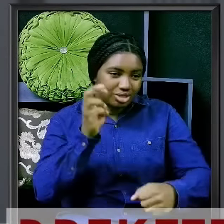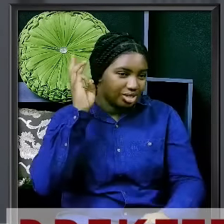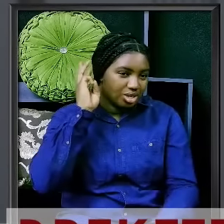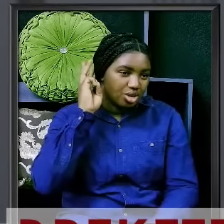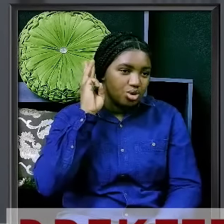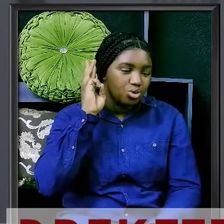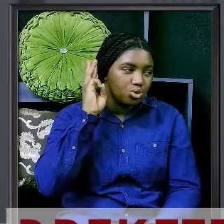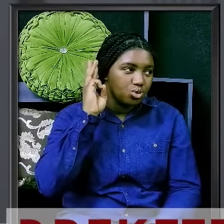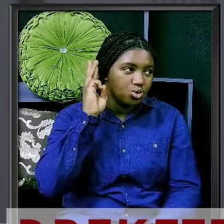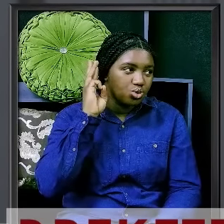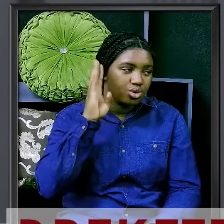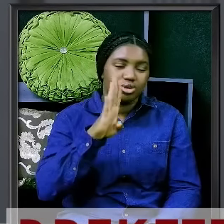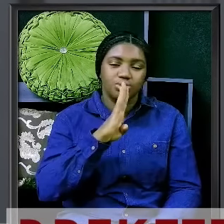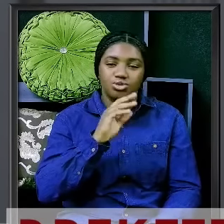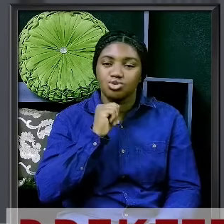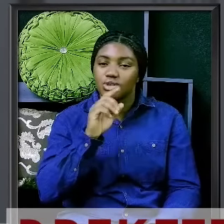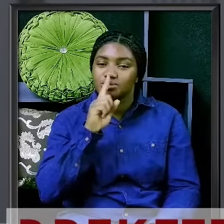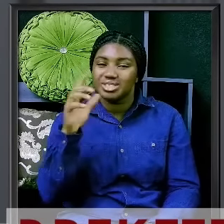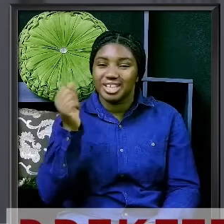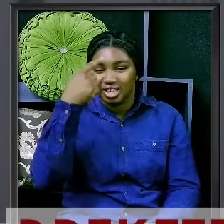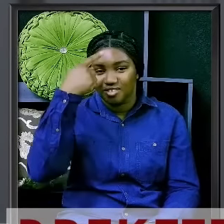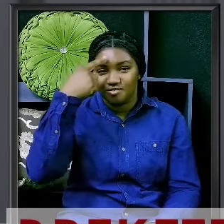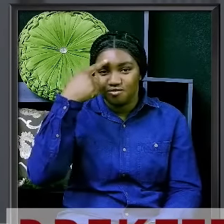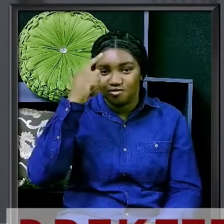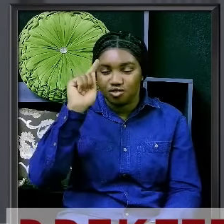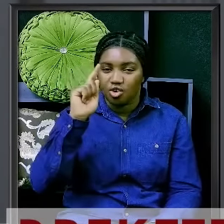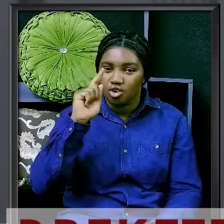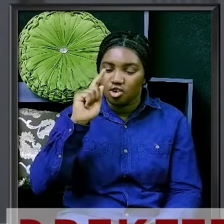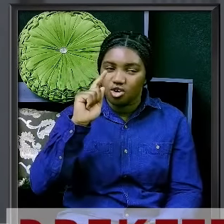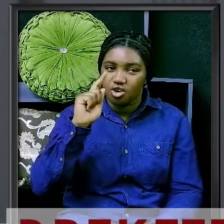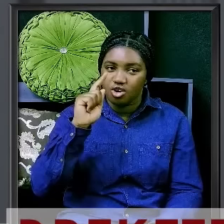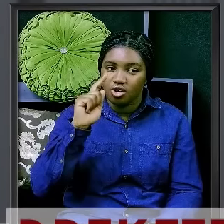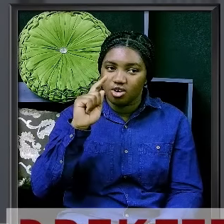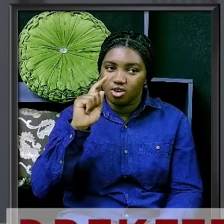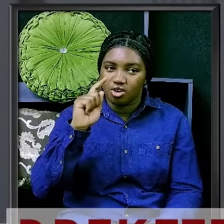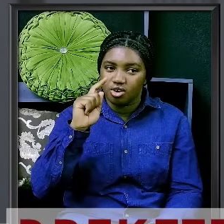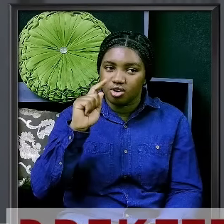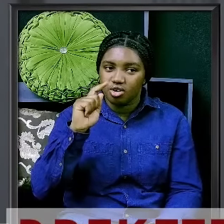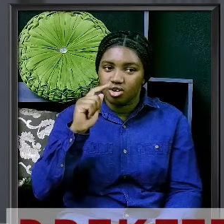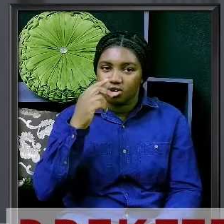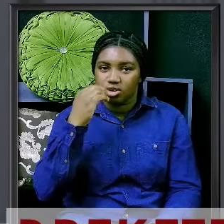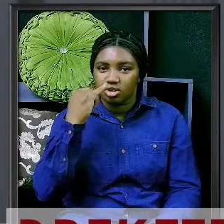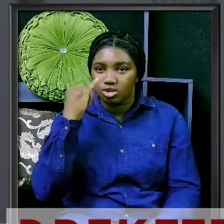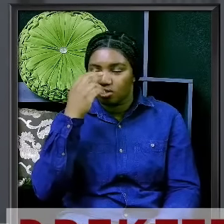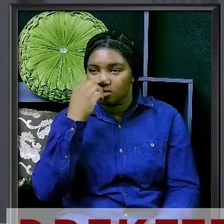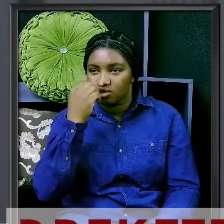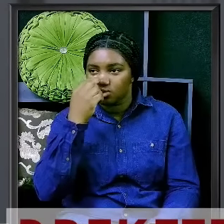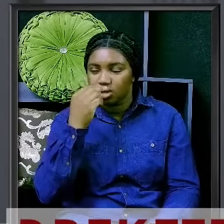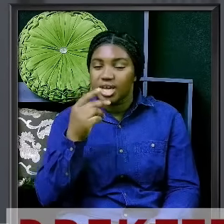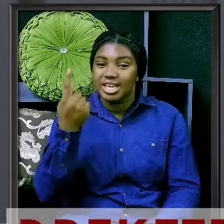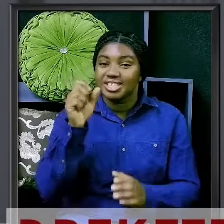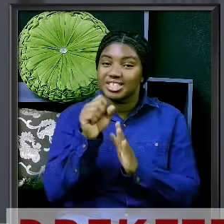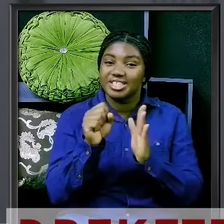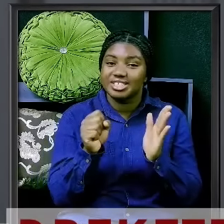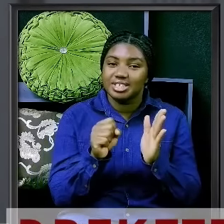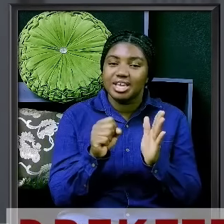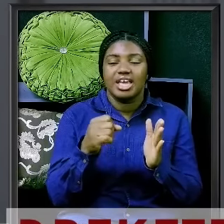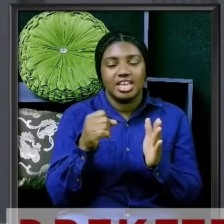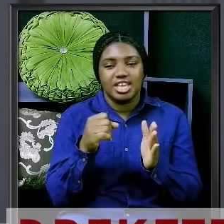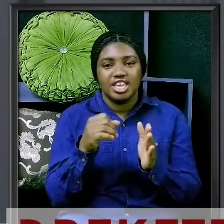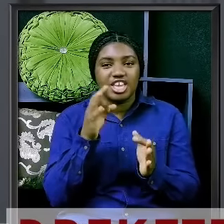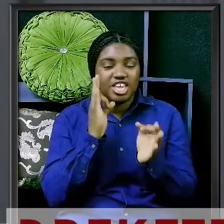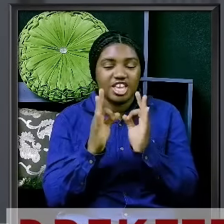be for granted. Mm. Because what it means is that the state government cannot take care of its citizens.